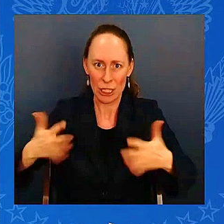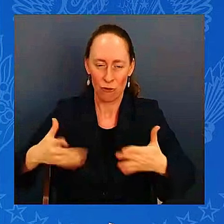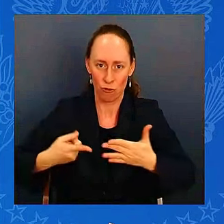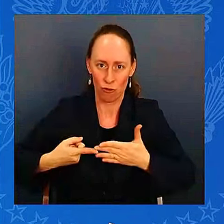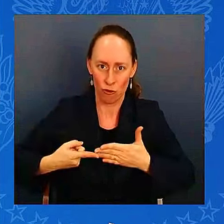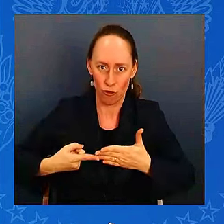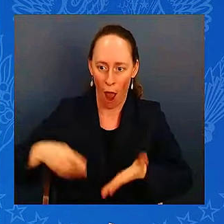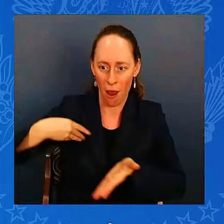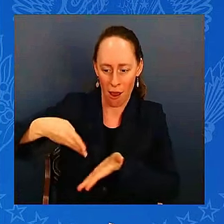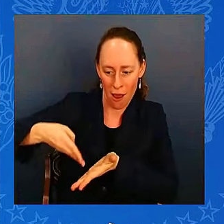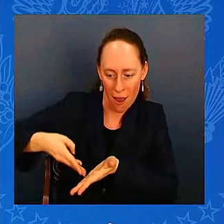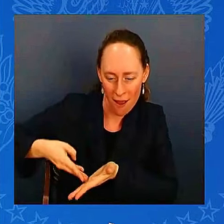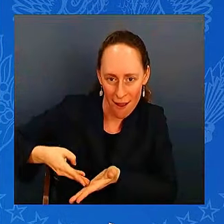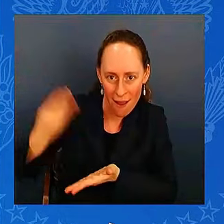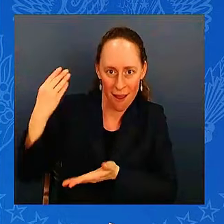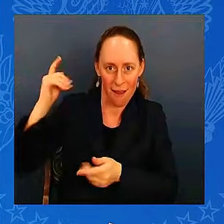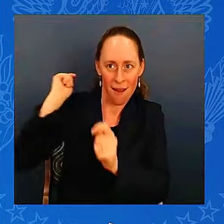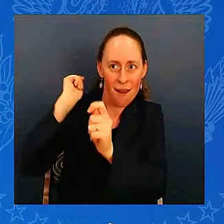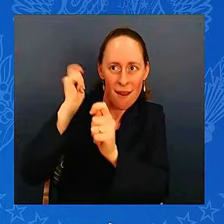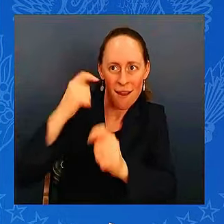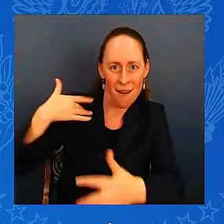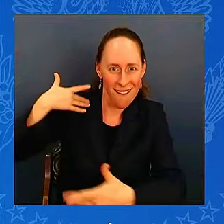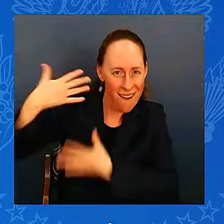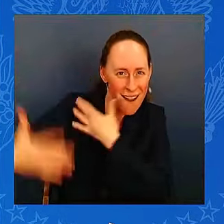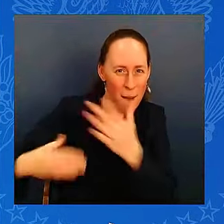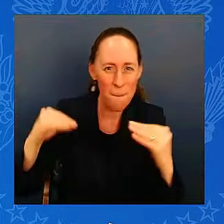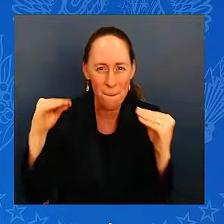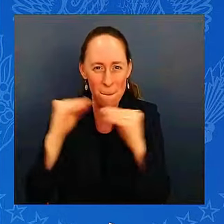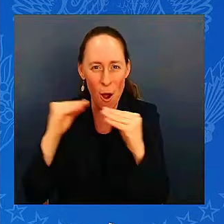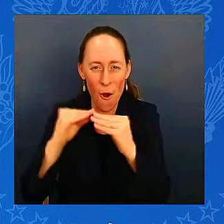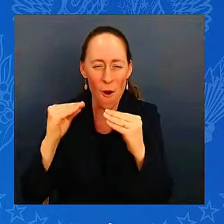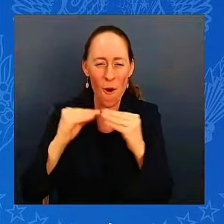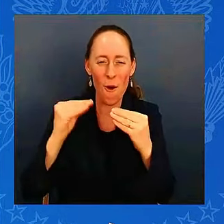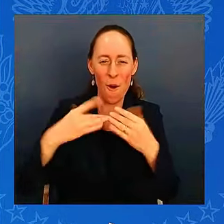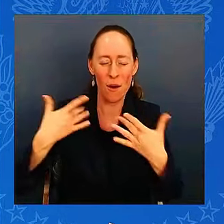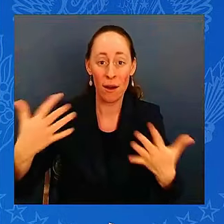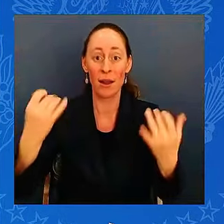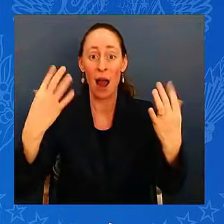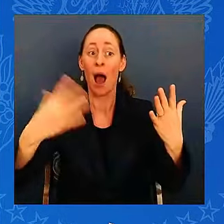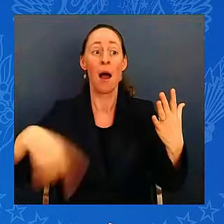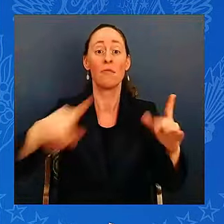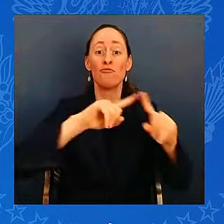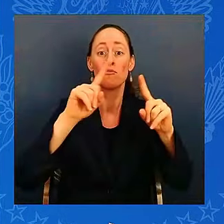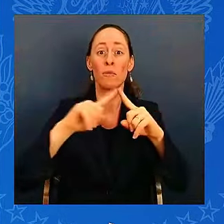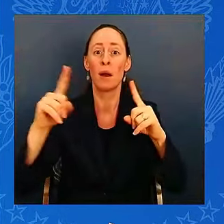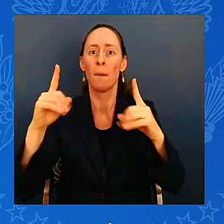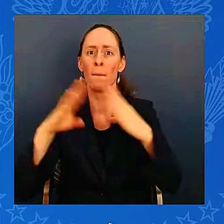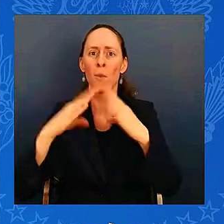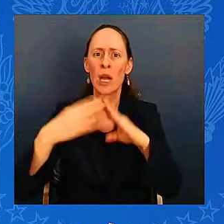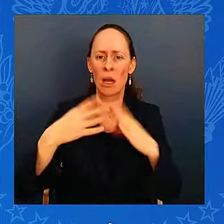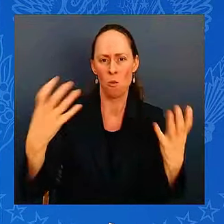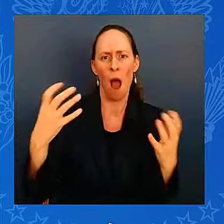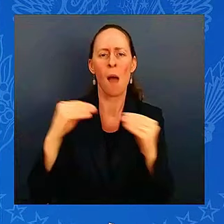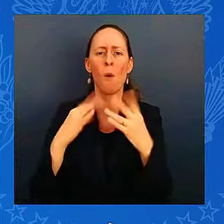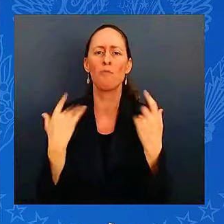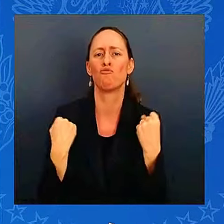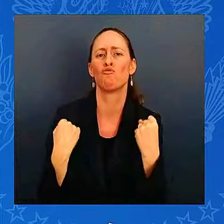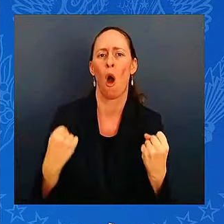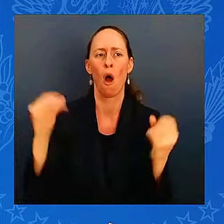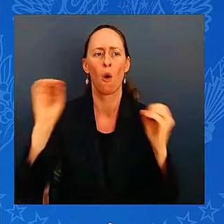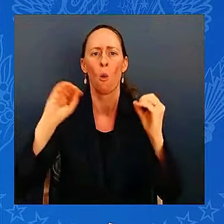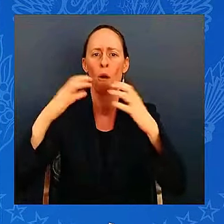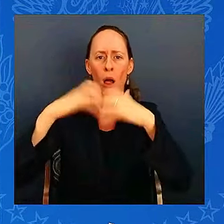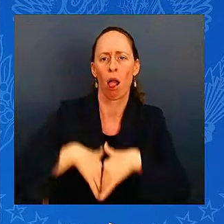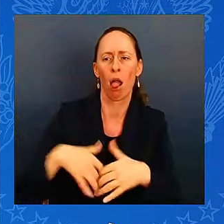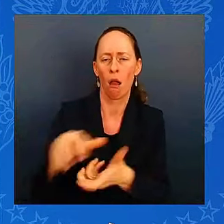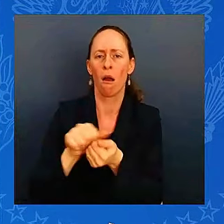also making our cities and towns more resilient. This is a new formula on climate, creating jobs, reducing pollution, cleaning